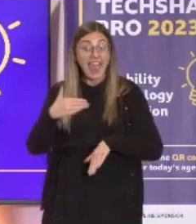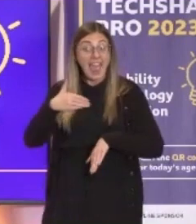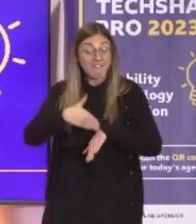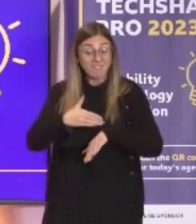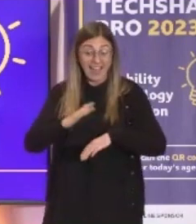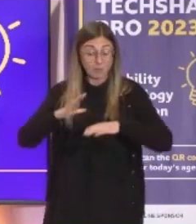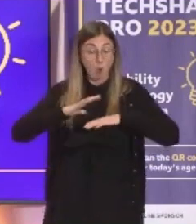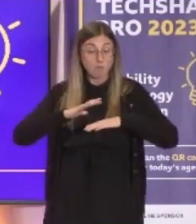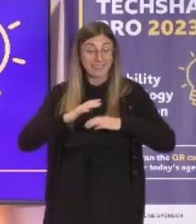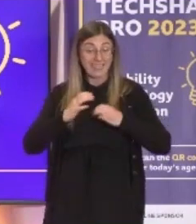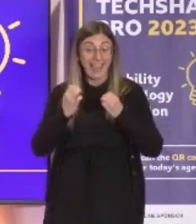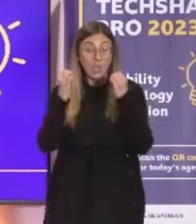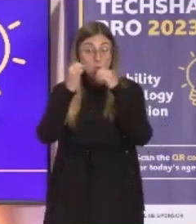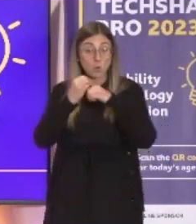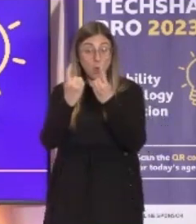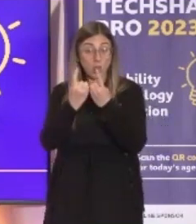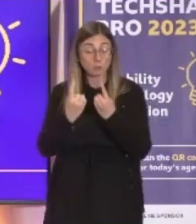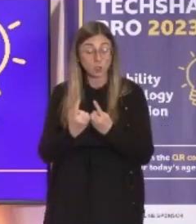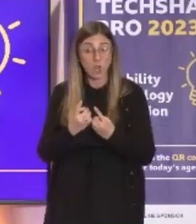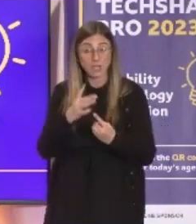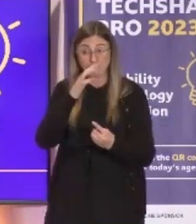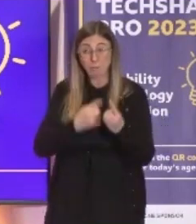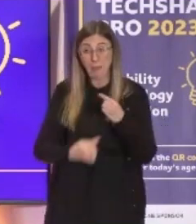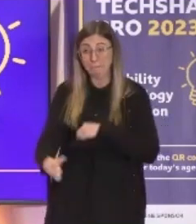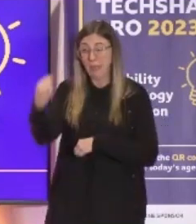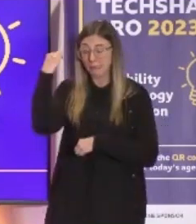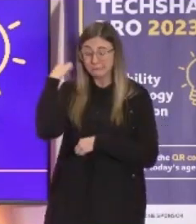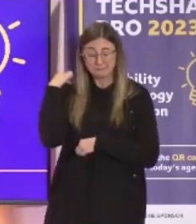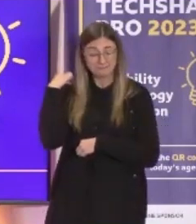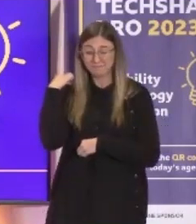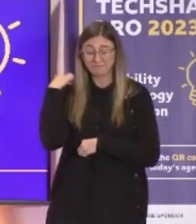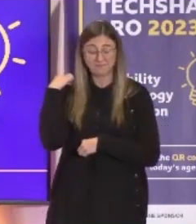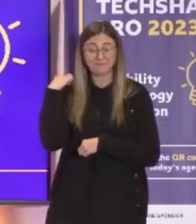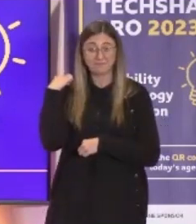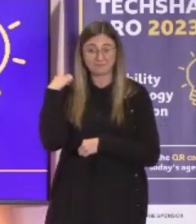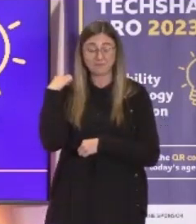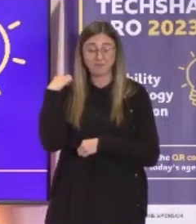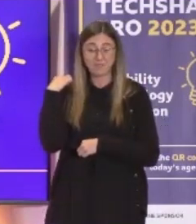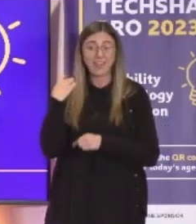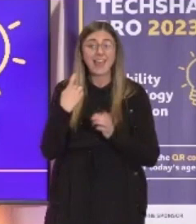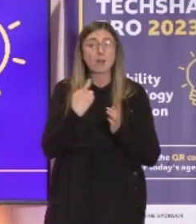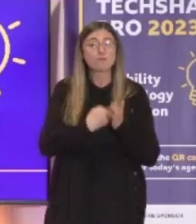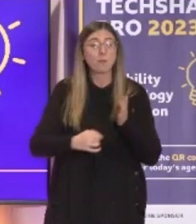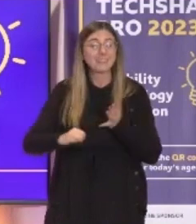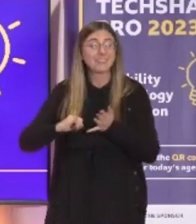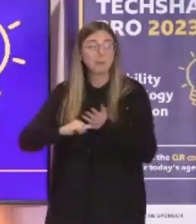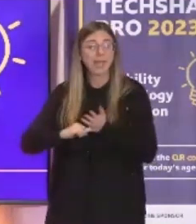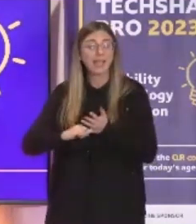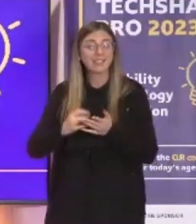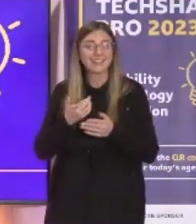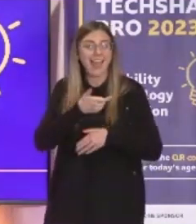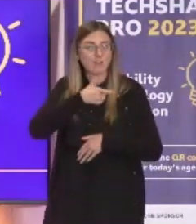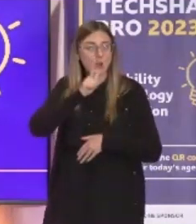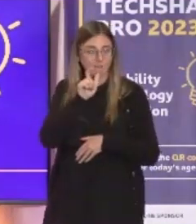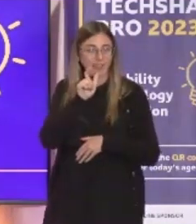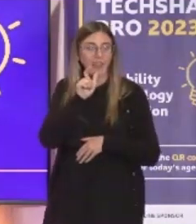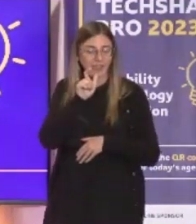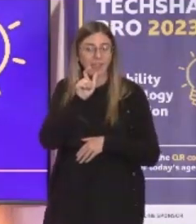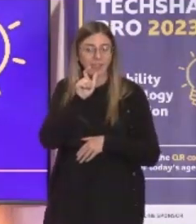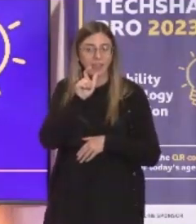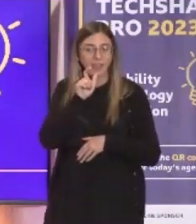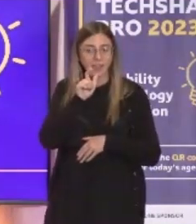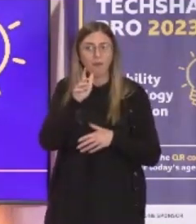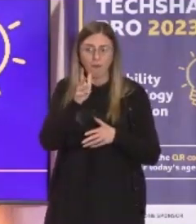products already. When we first started doing this, I had Robin Spinks and I were having coffee, and he